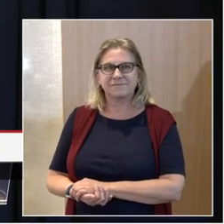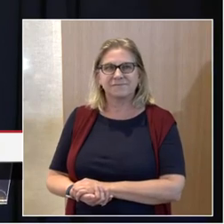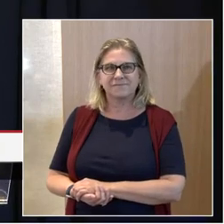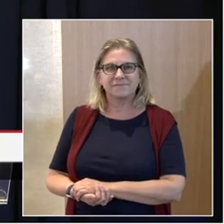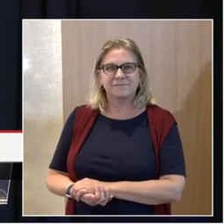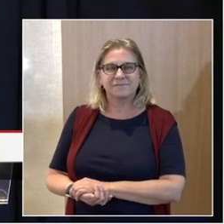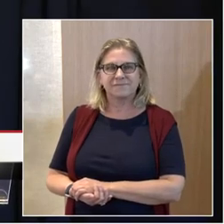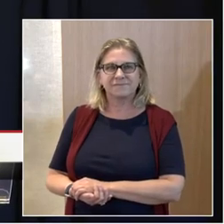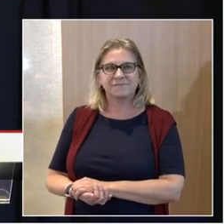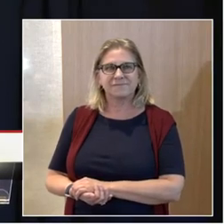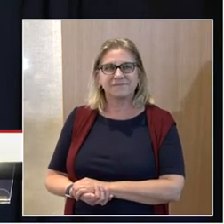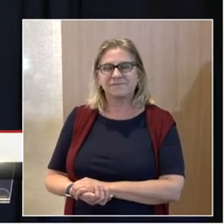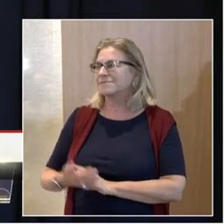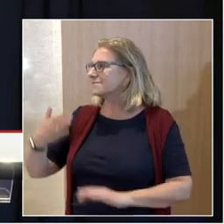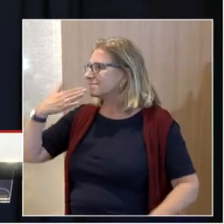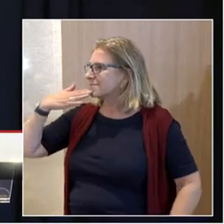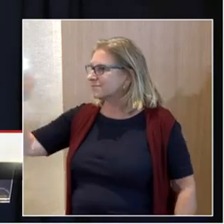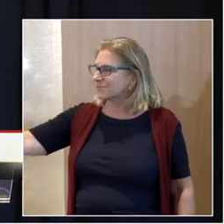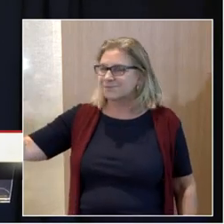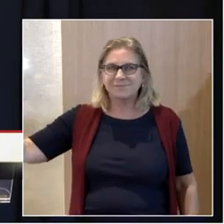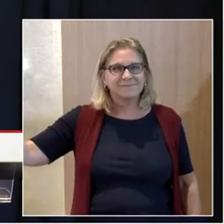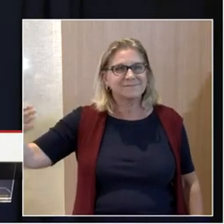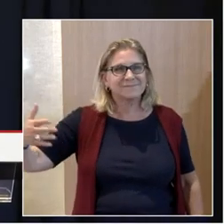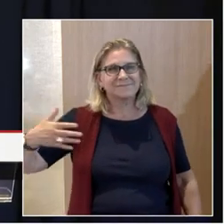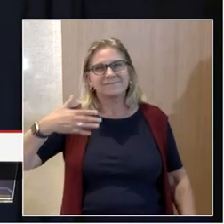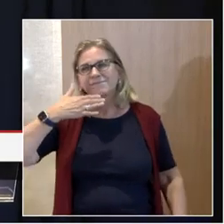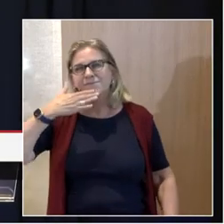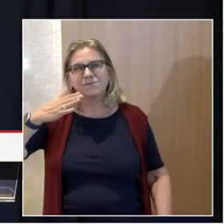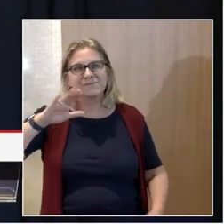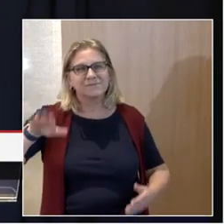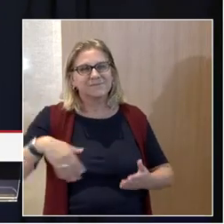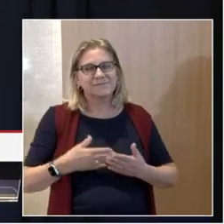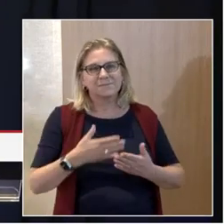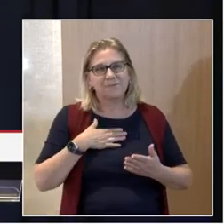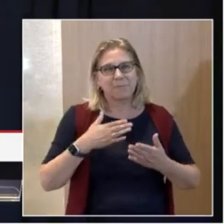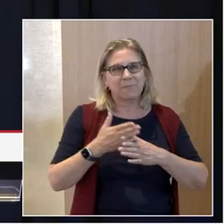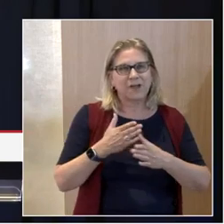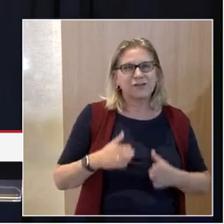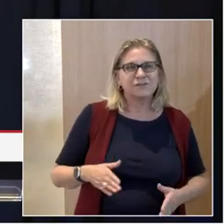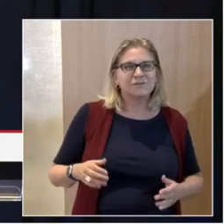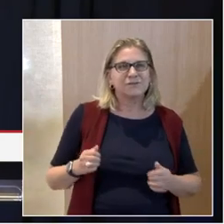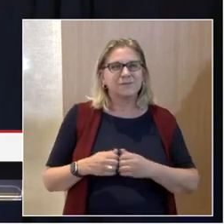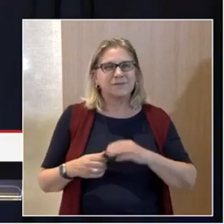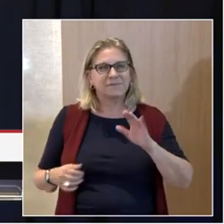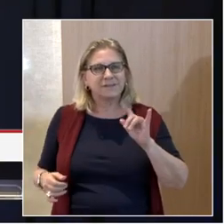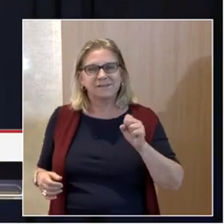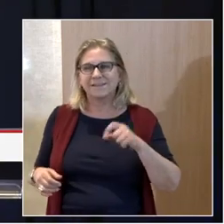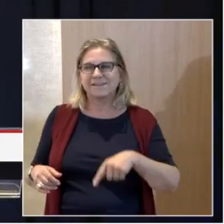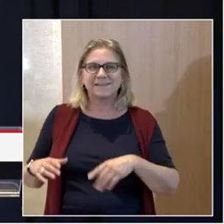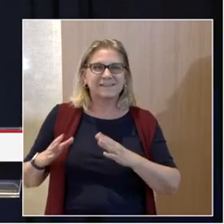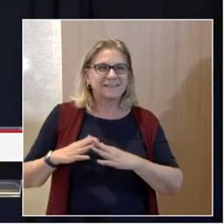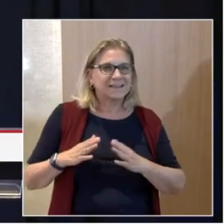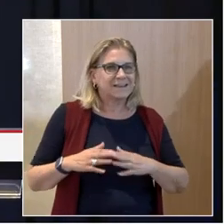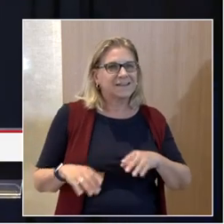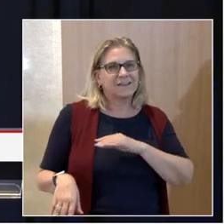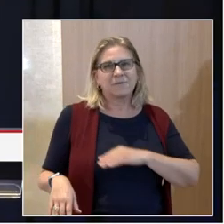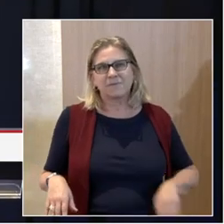Thanks, Andrew, and thanks to all of our partners at the BID and the city and the mayor and everyone else who's in this room